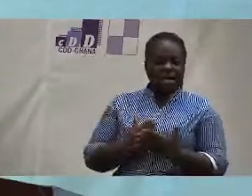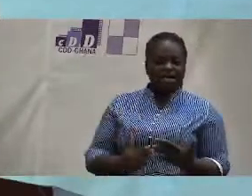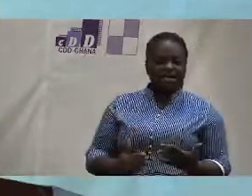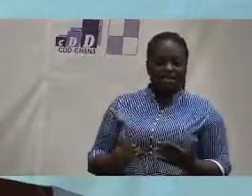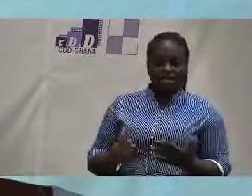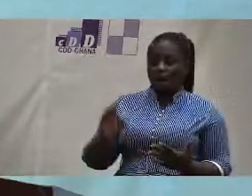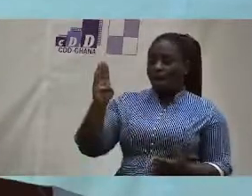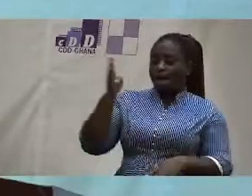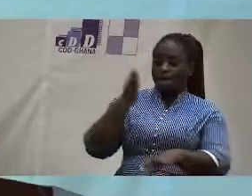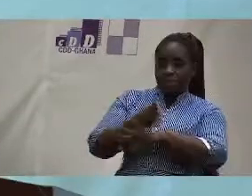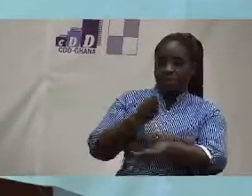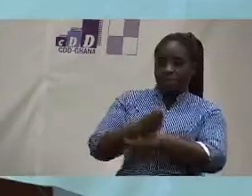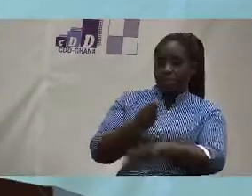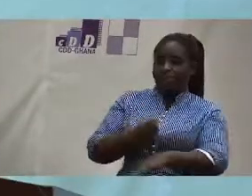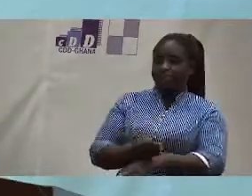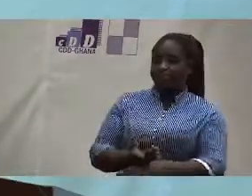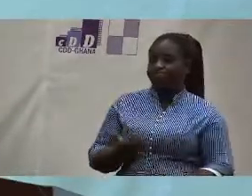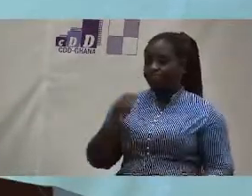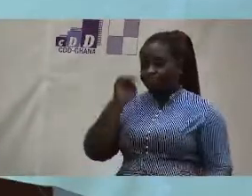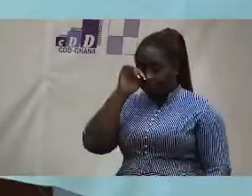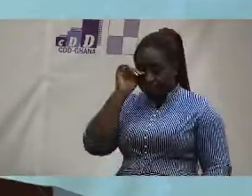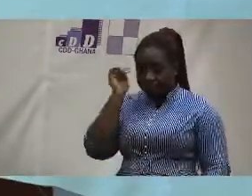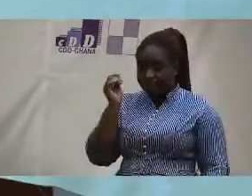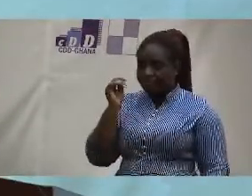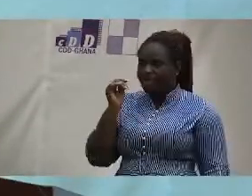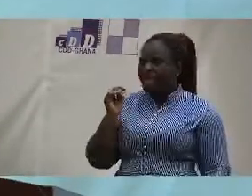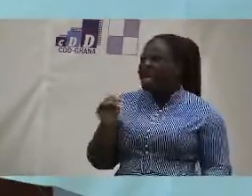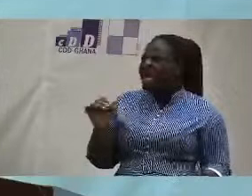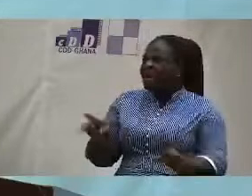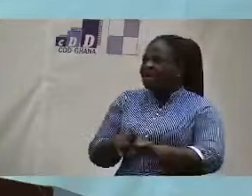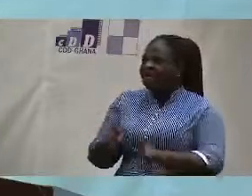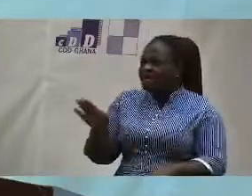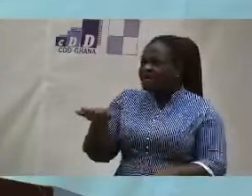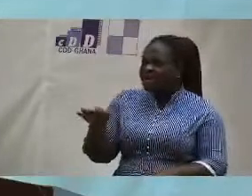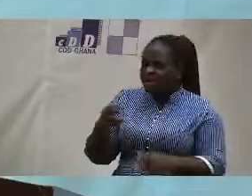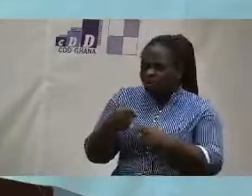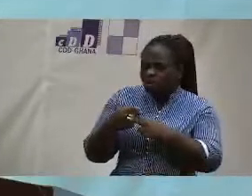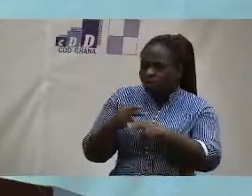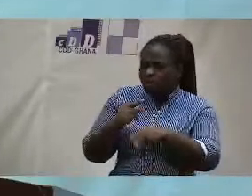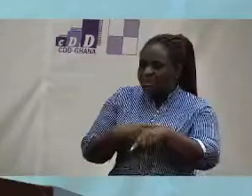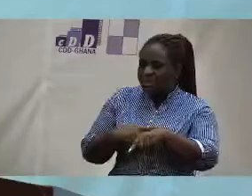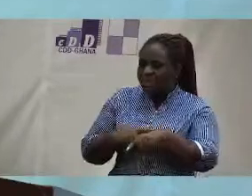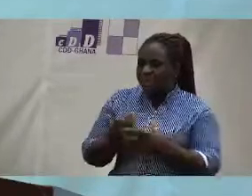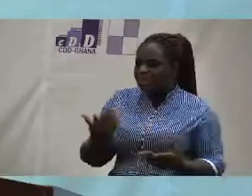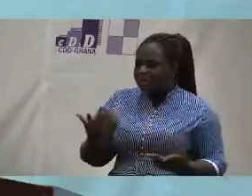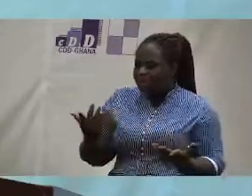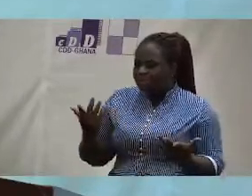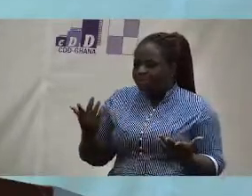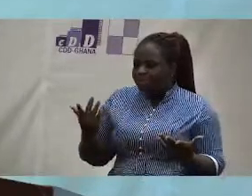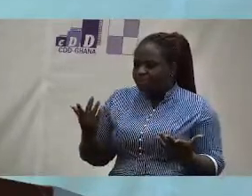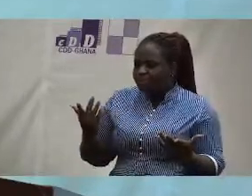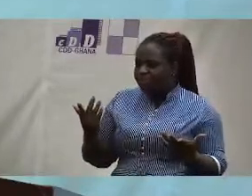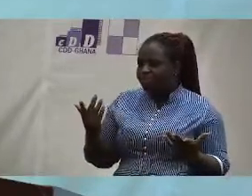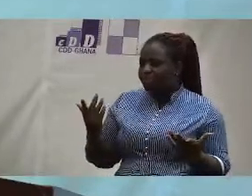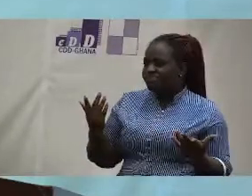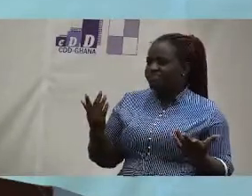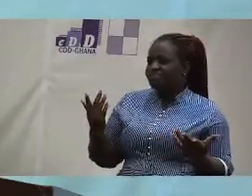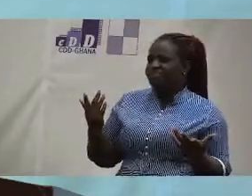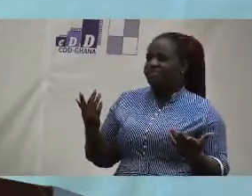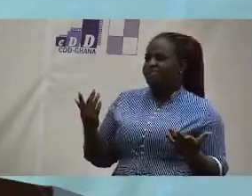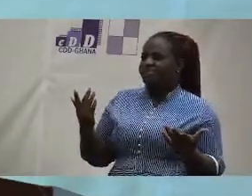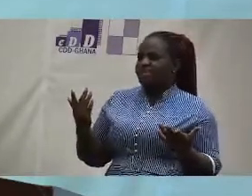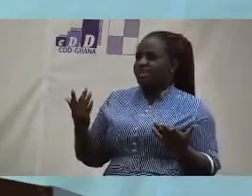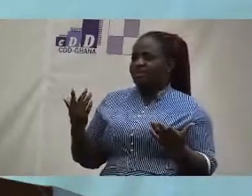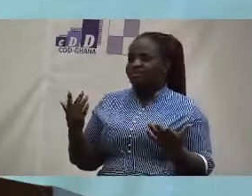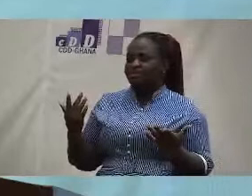and Burkina Faso as important example. That even within that short period of Colonel Damiba in